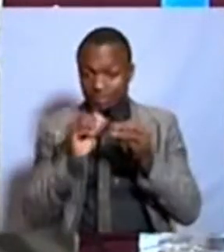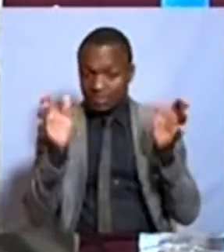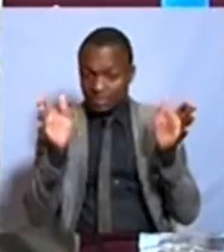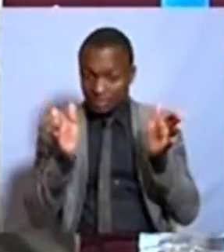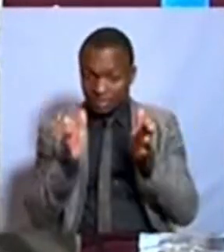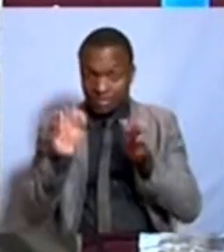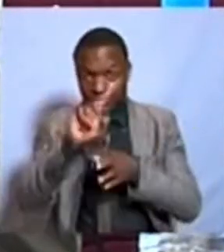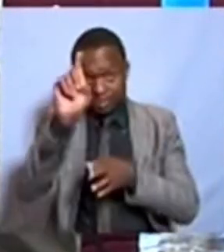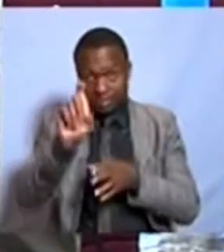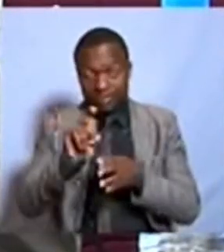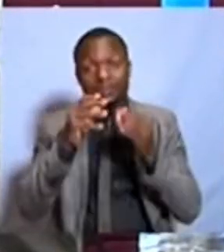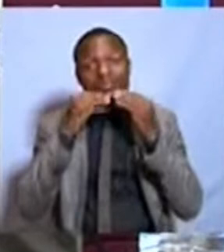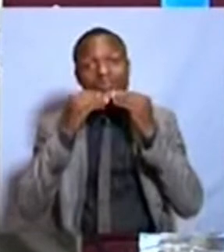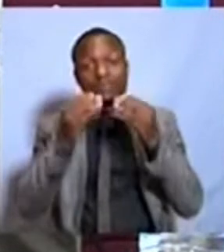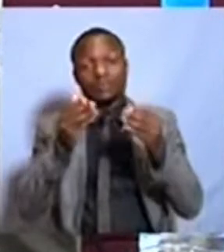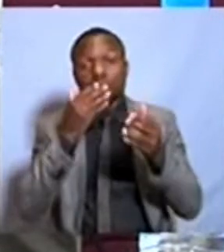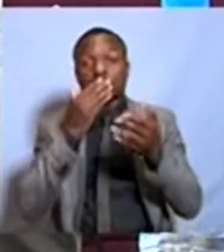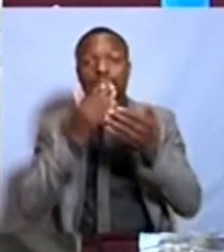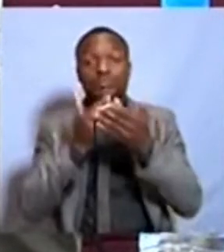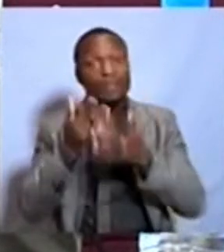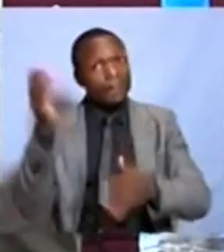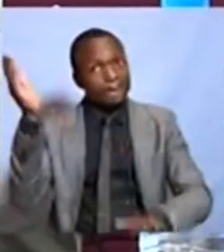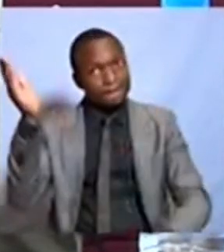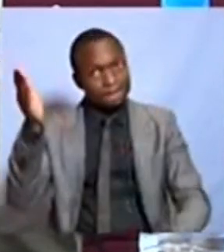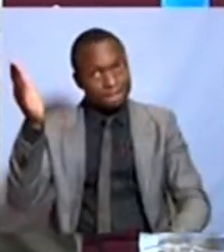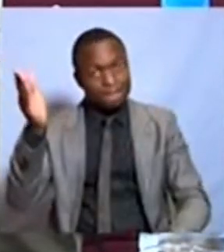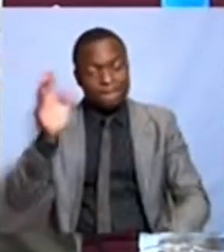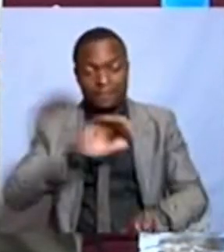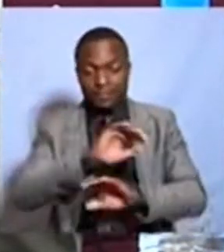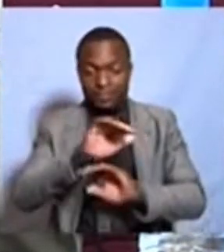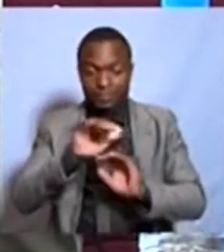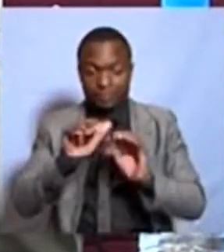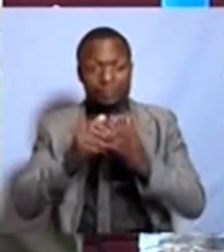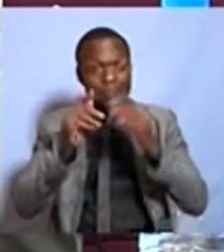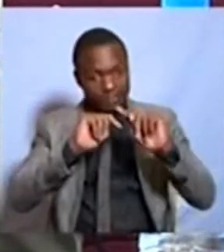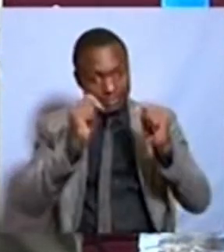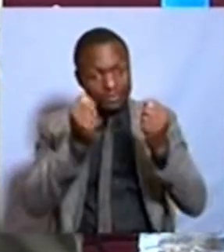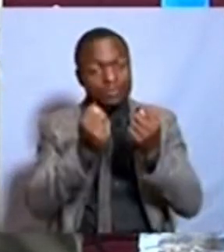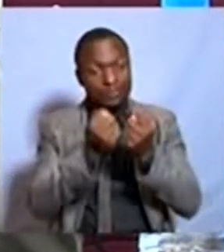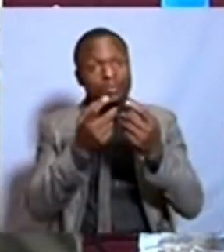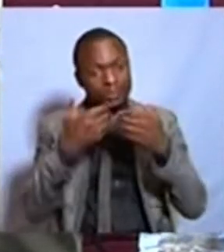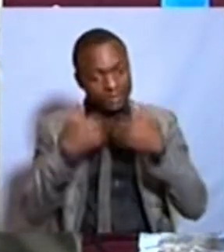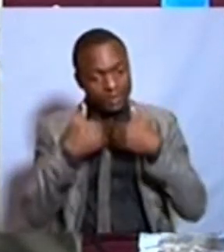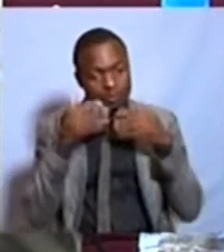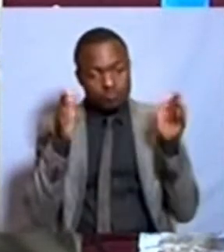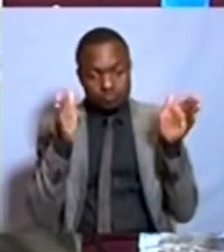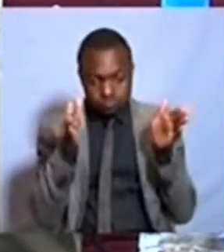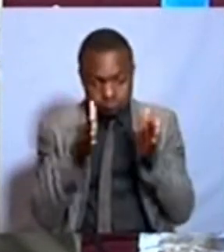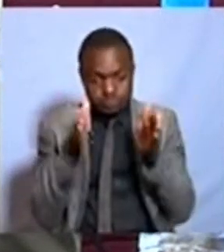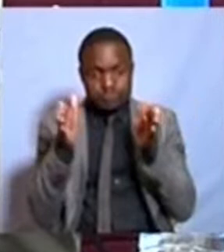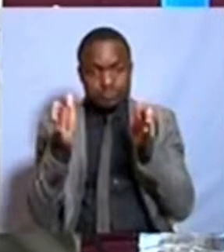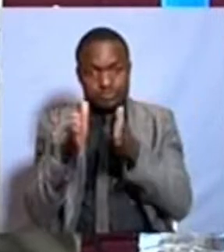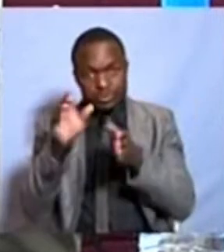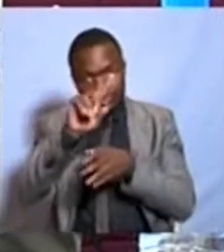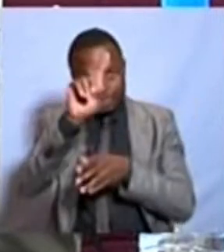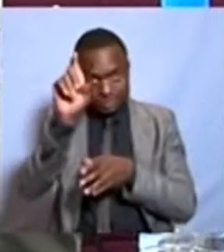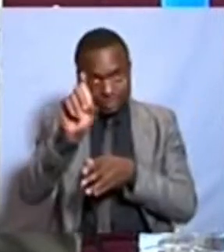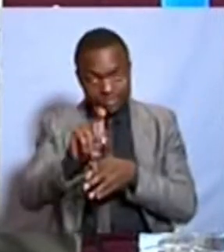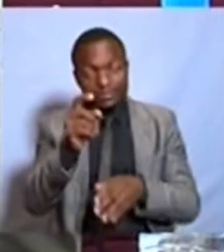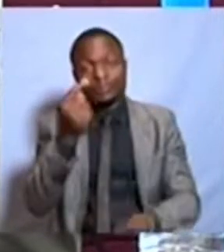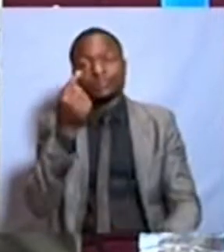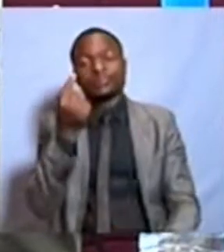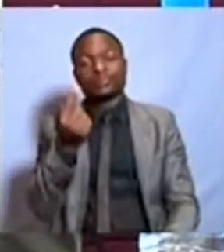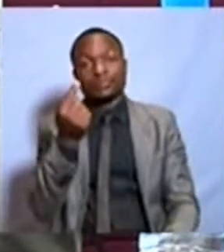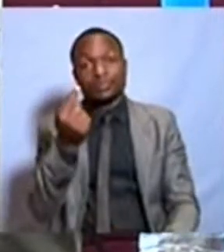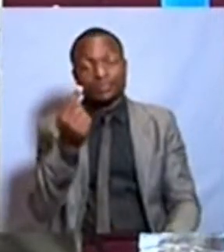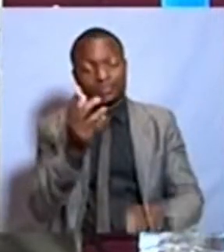wonderful presentations from the entire team. I've got a couple of small questions. One, in